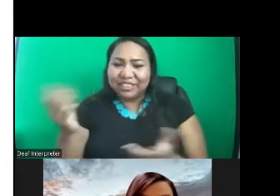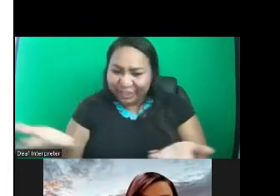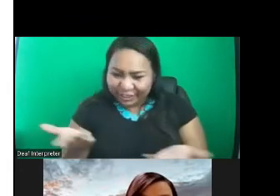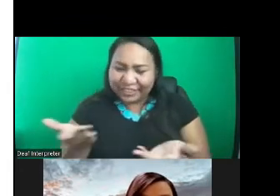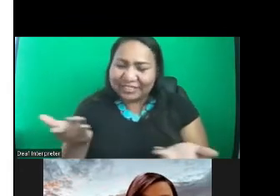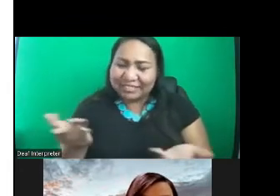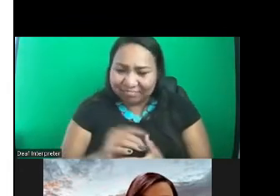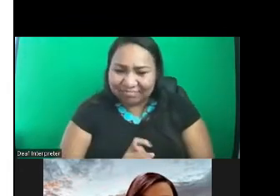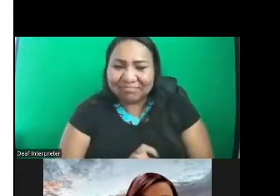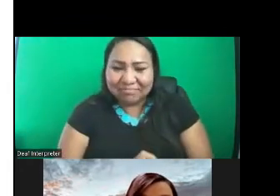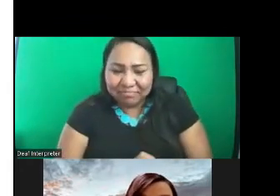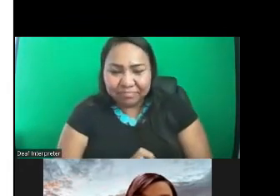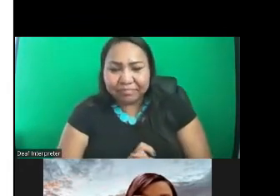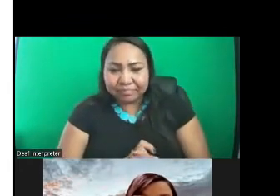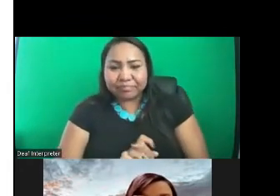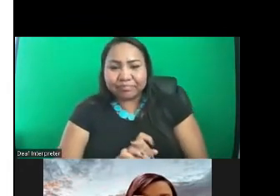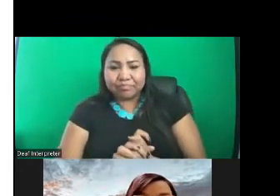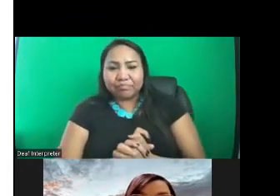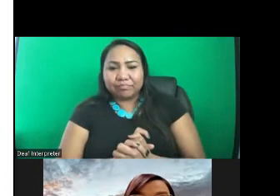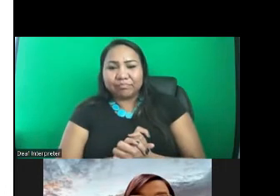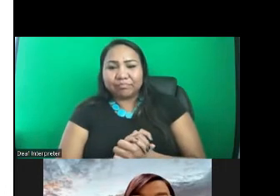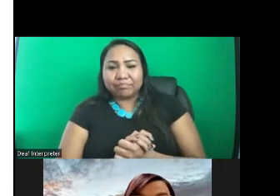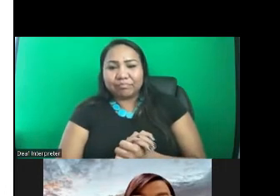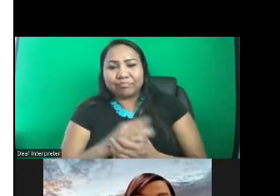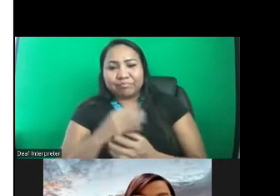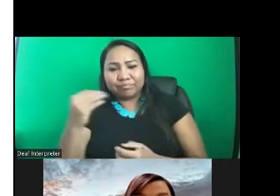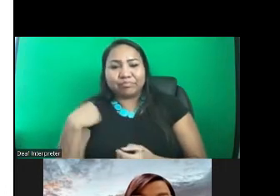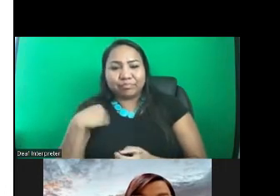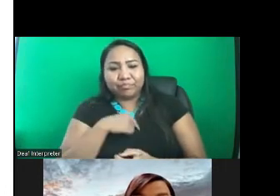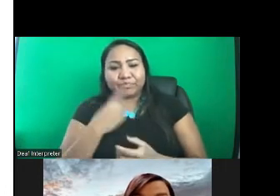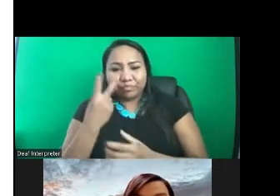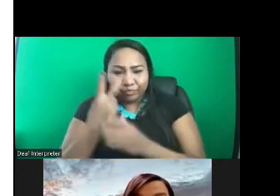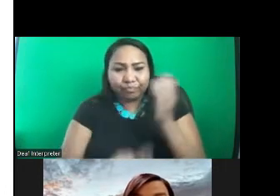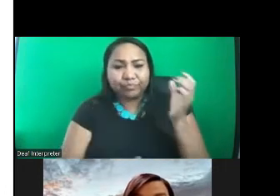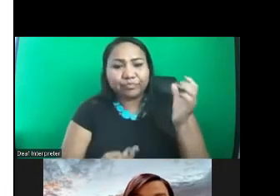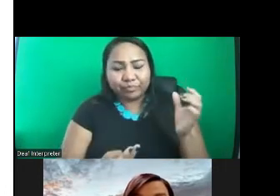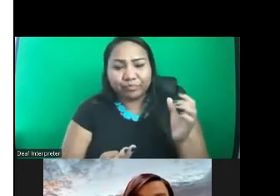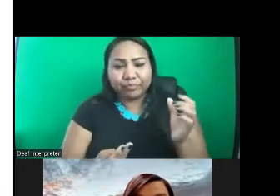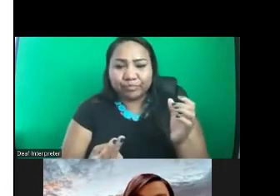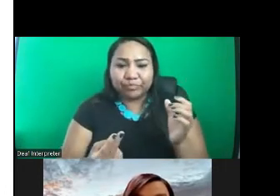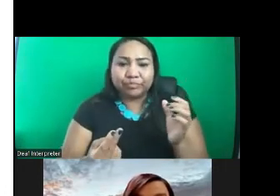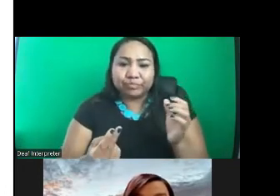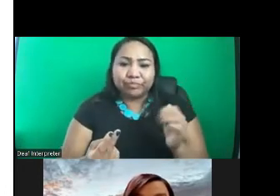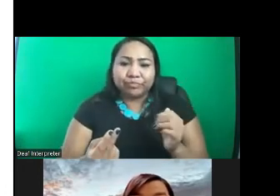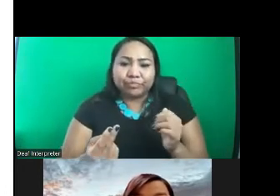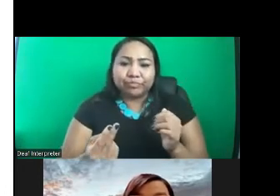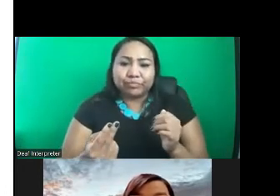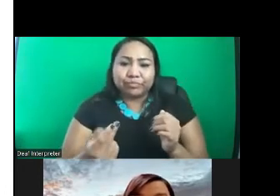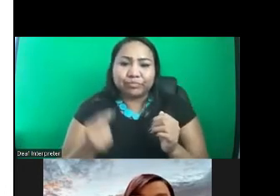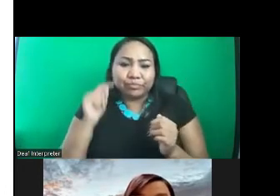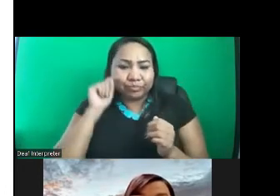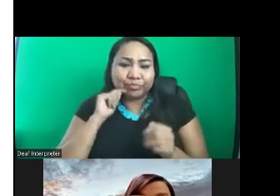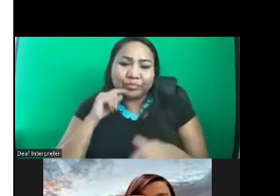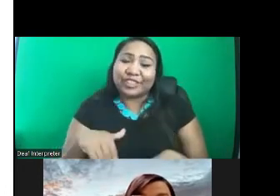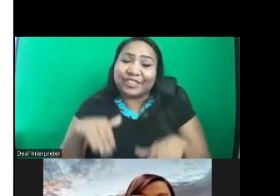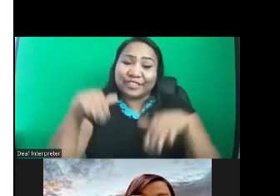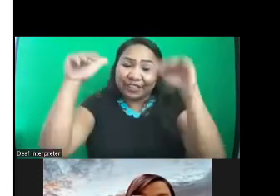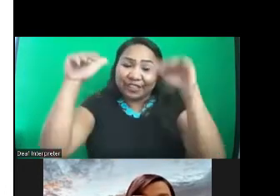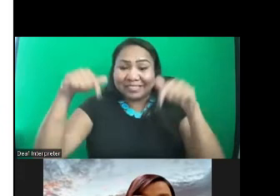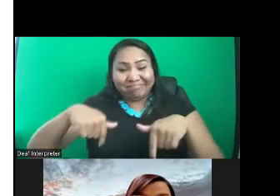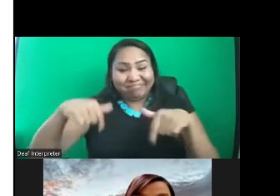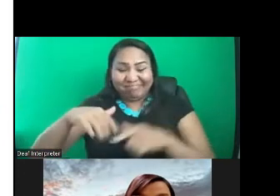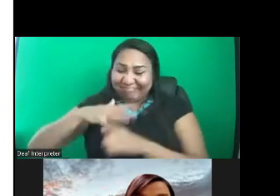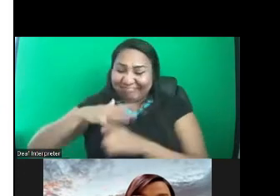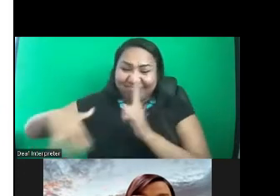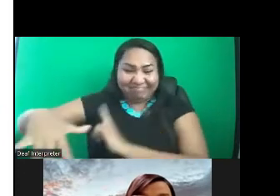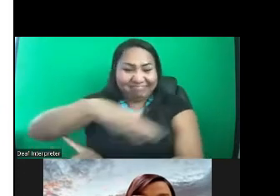have here. And so we both lived the life of being a Hopi teen growing up in this environment. So we're able to relate to them